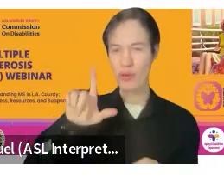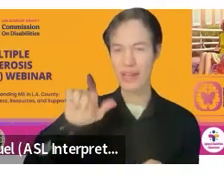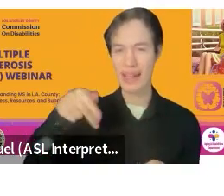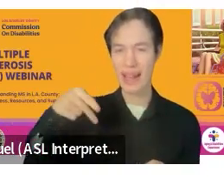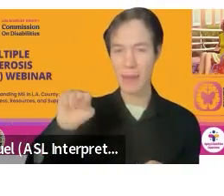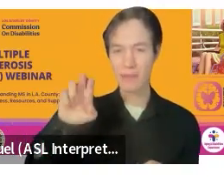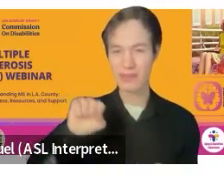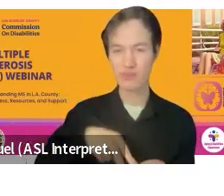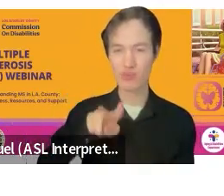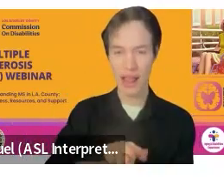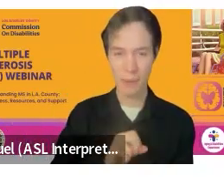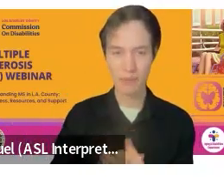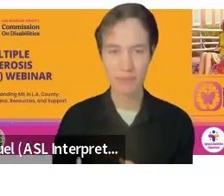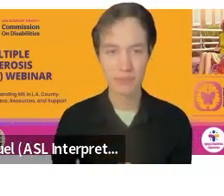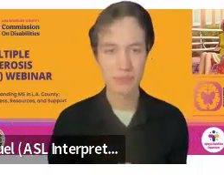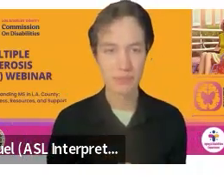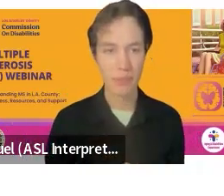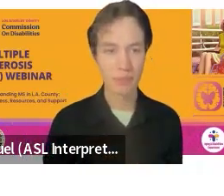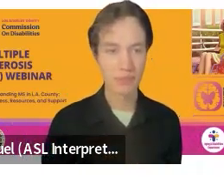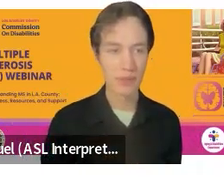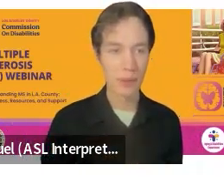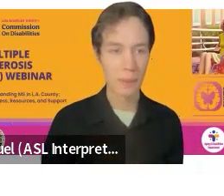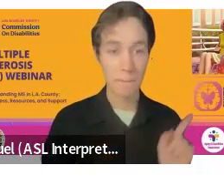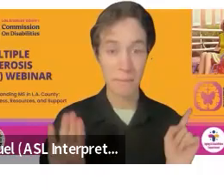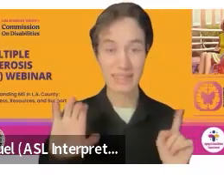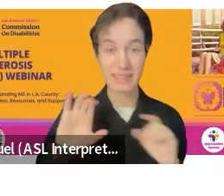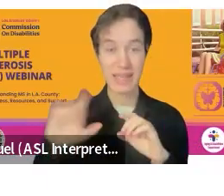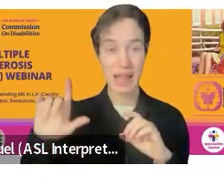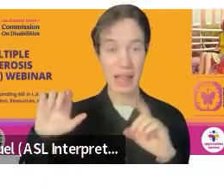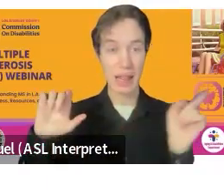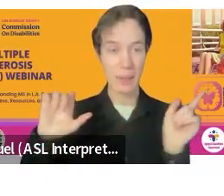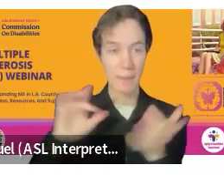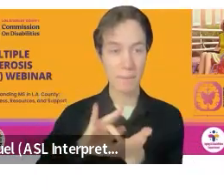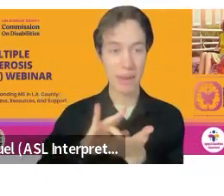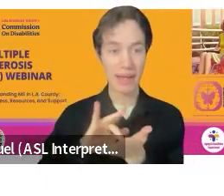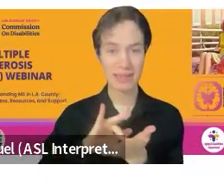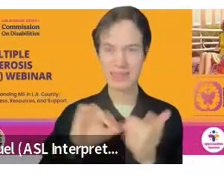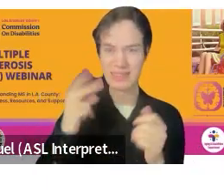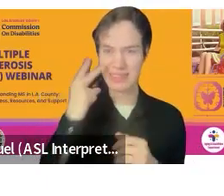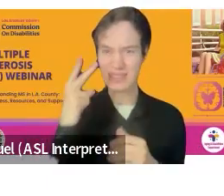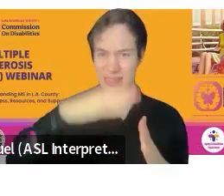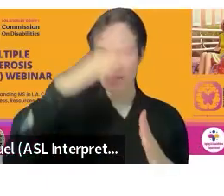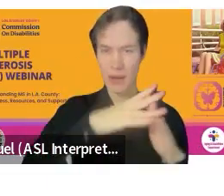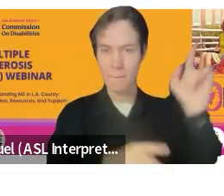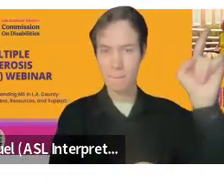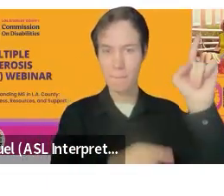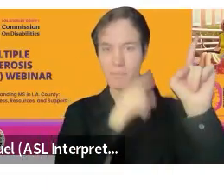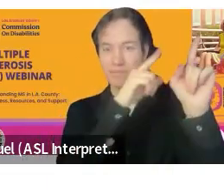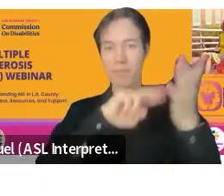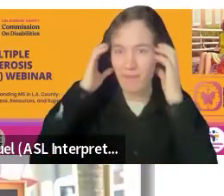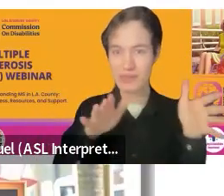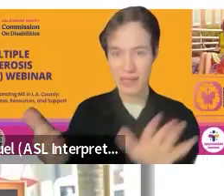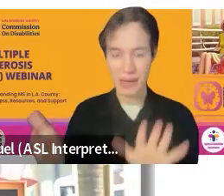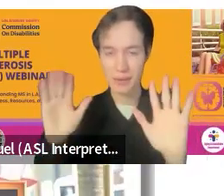all here at the top of the list, showing that they lead to significant reduction in the risk for relapse.